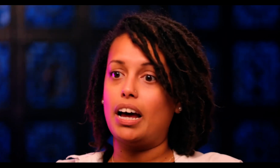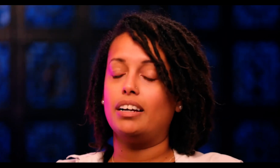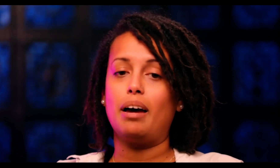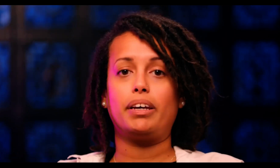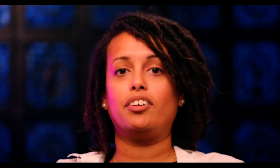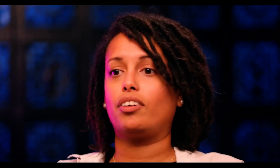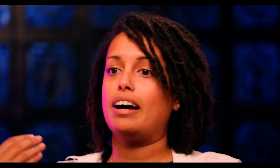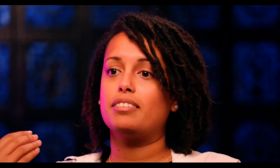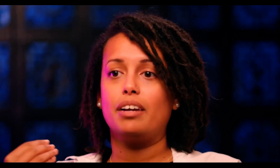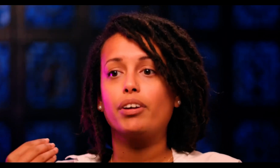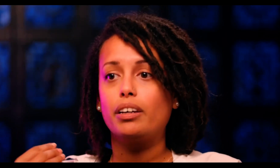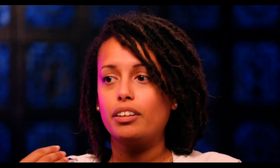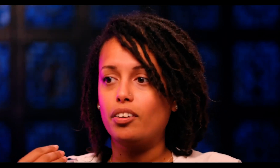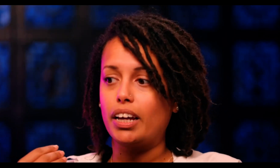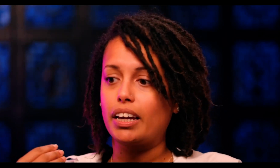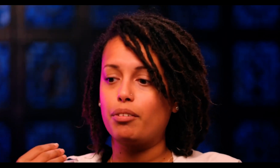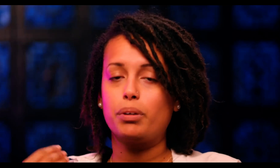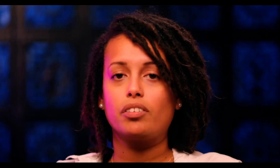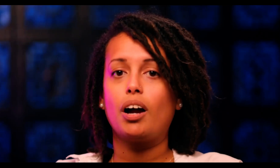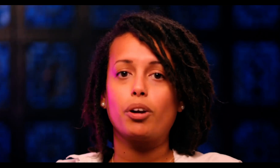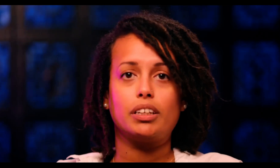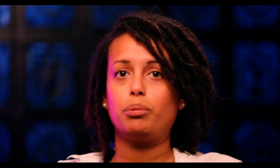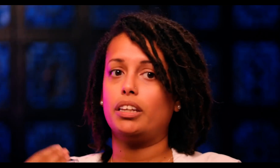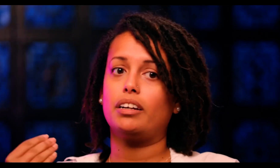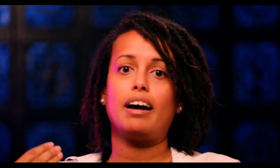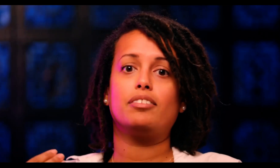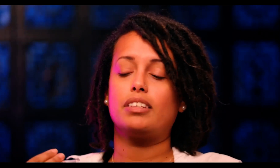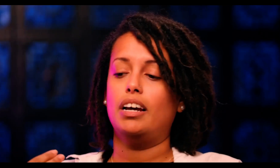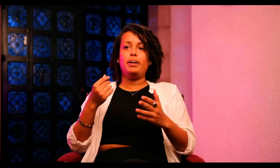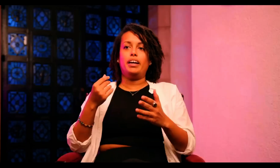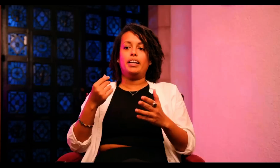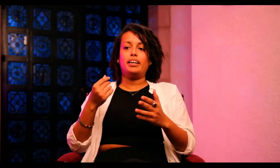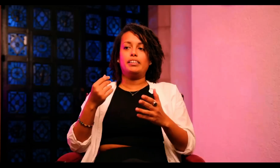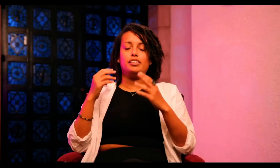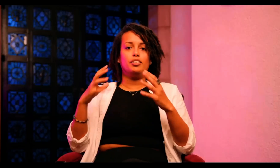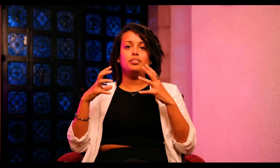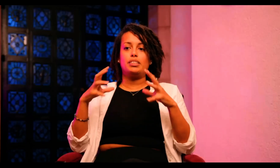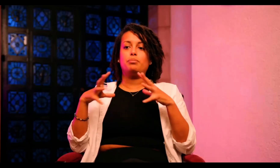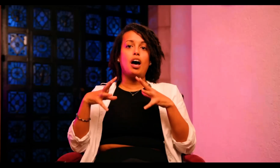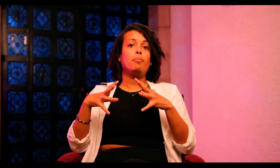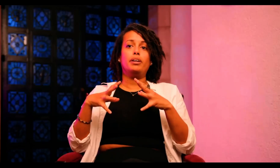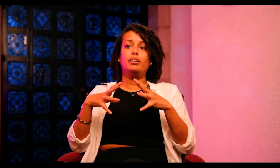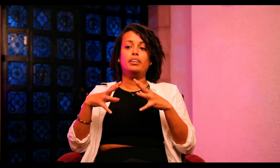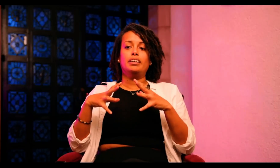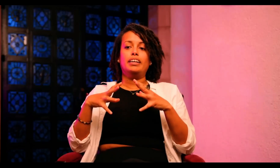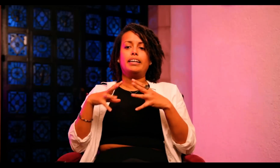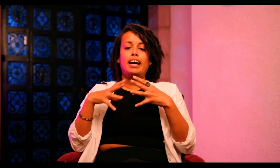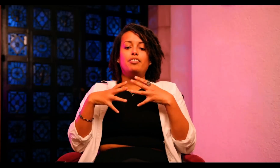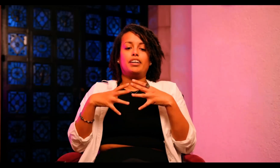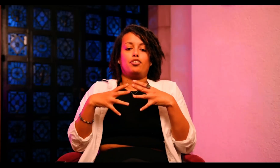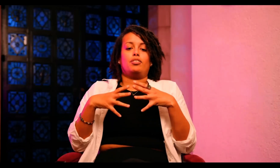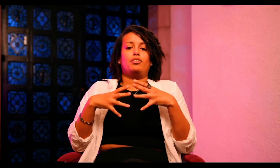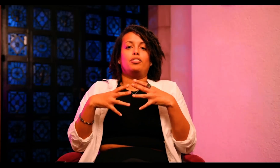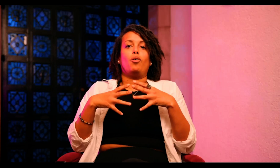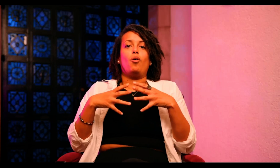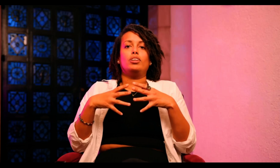that you put in that an application counts, every, you know, like every piece of artwork that you put in there counts, and like it's, you know, tip top, and kind